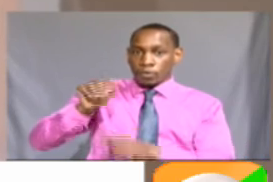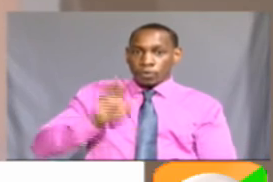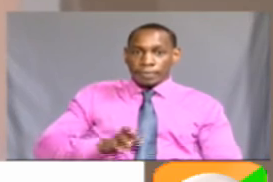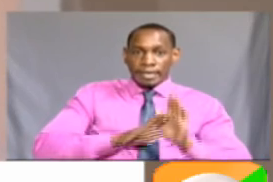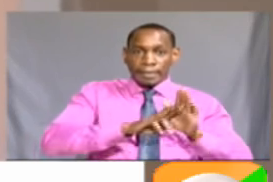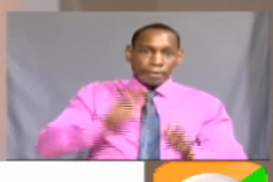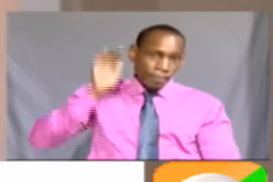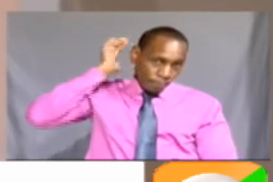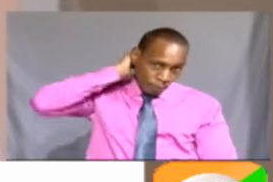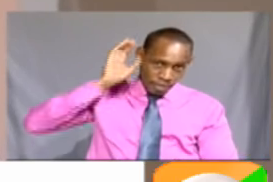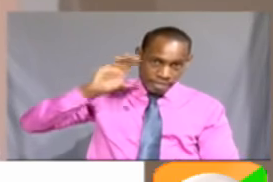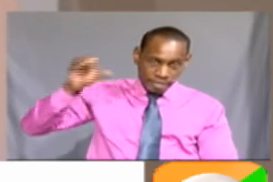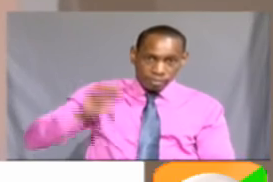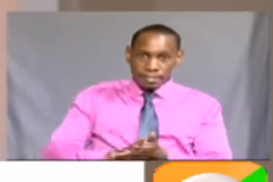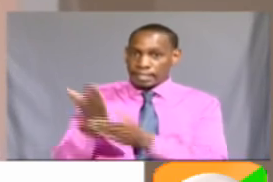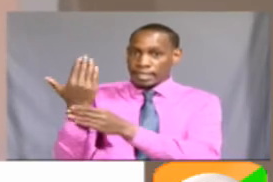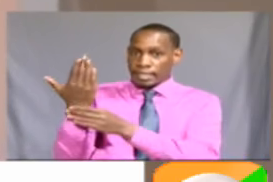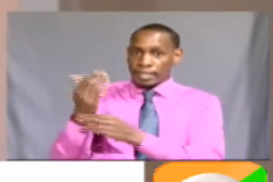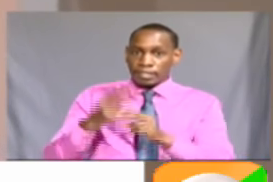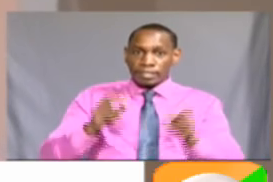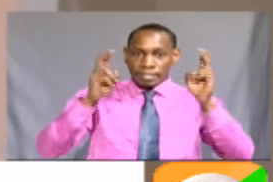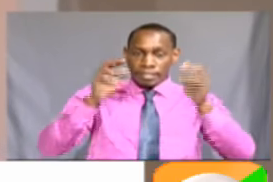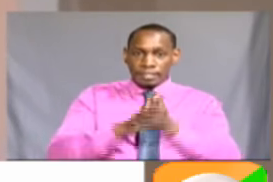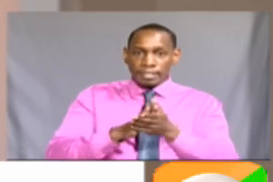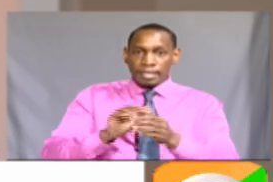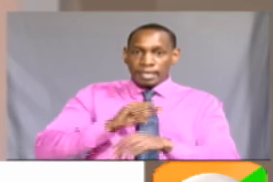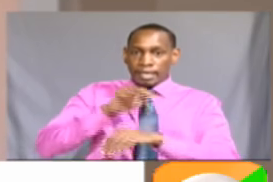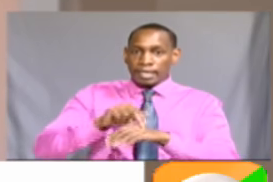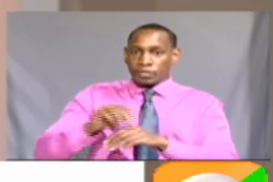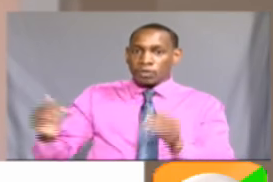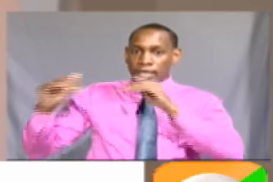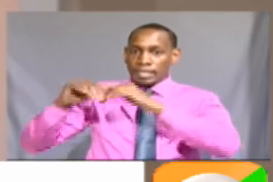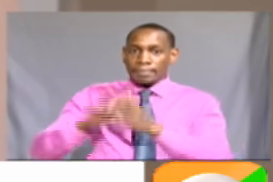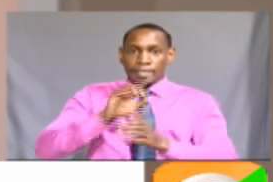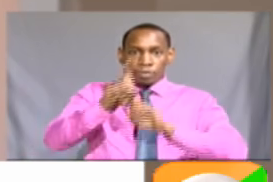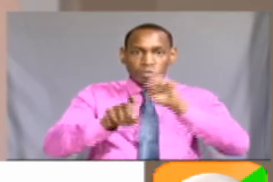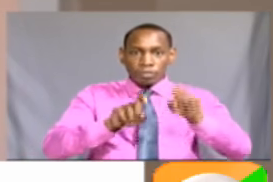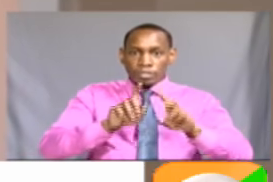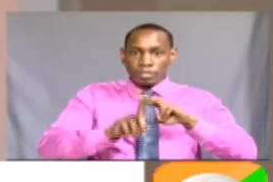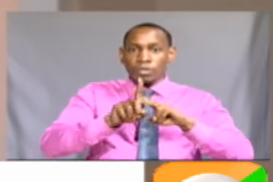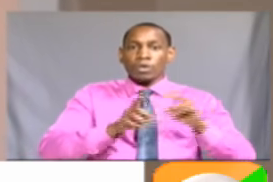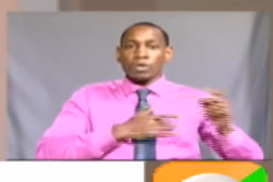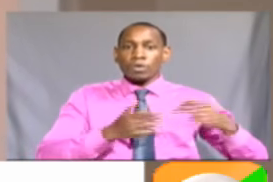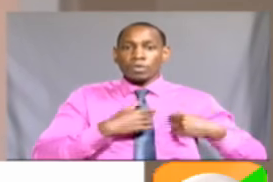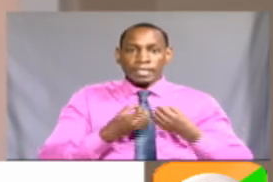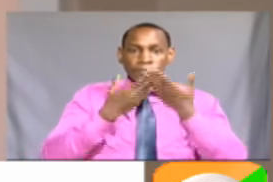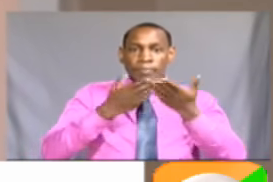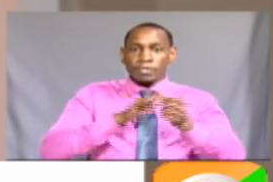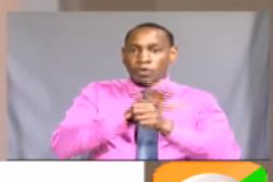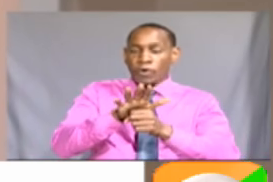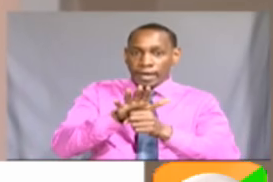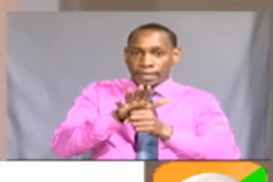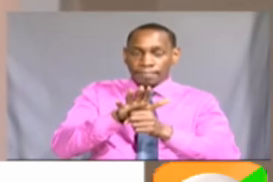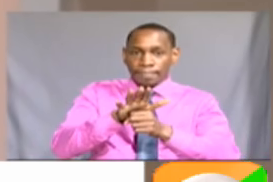County. And the document is titled Brief to the National Assembly on Response to Questions Raised Regarding Updates on